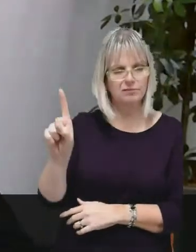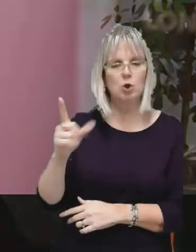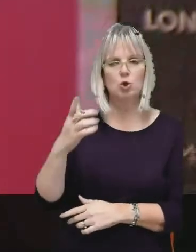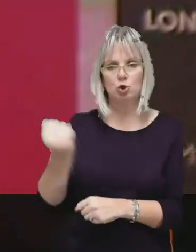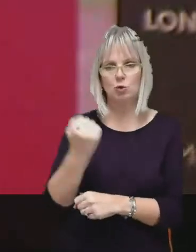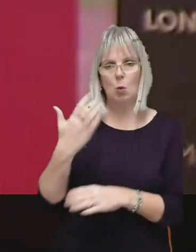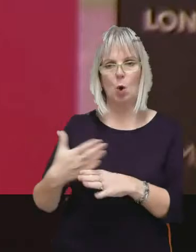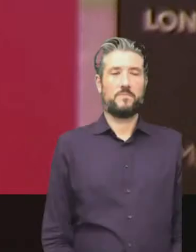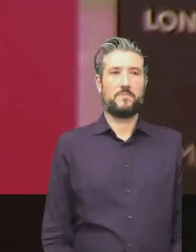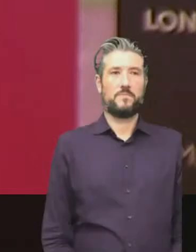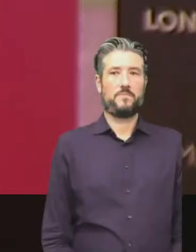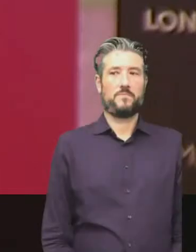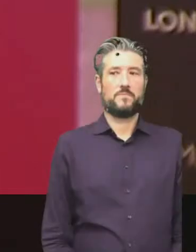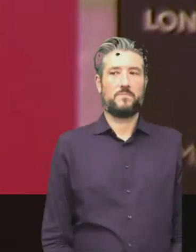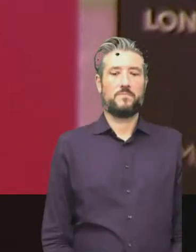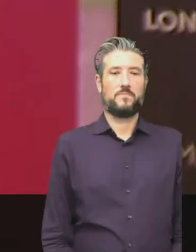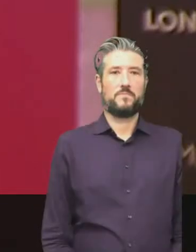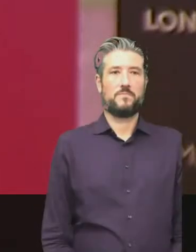Thank you, Mr. Mayor.